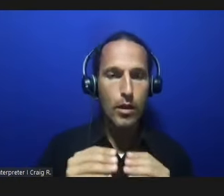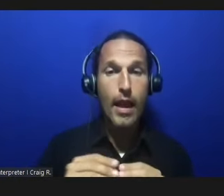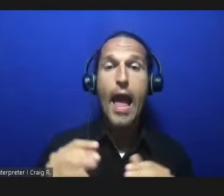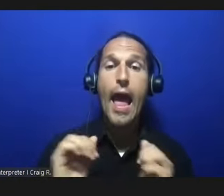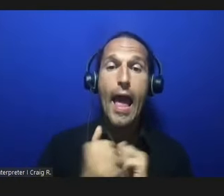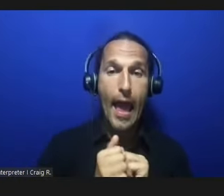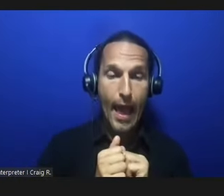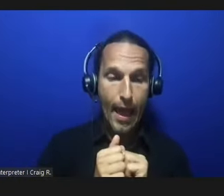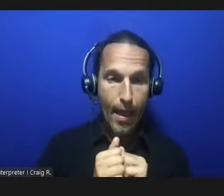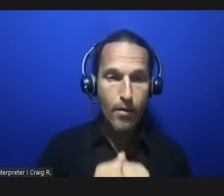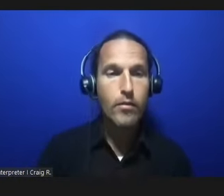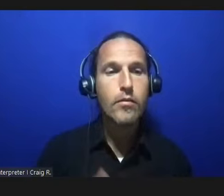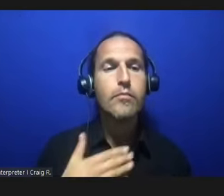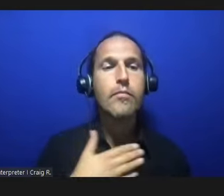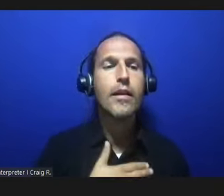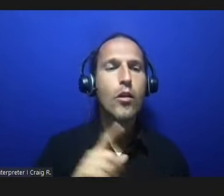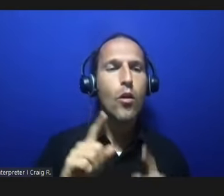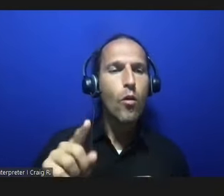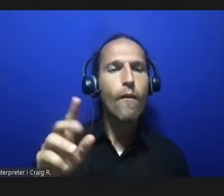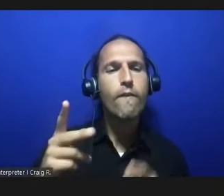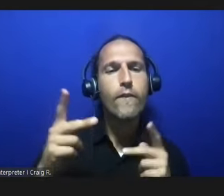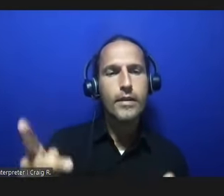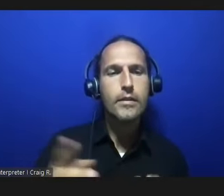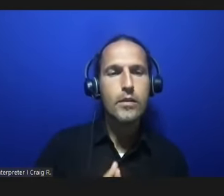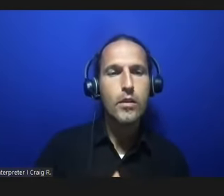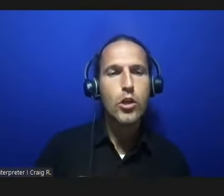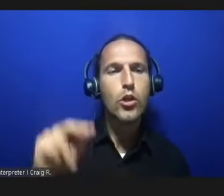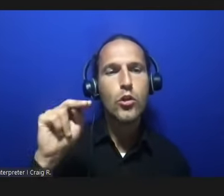so, please visit